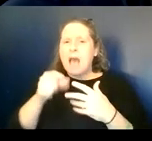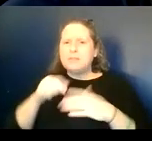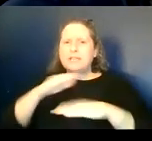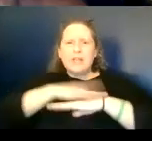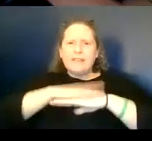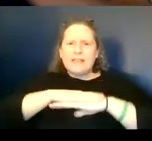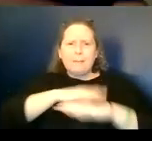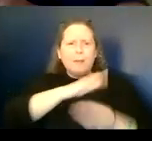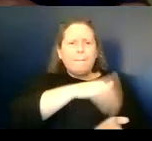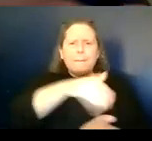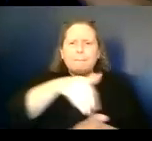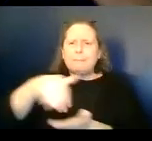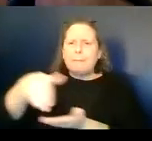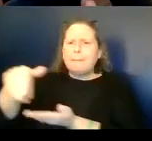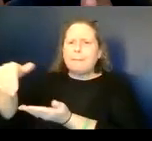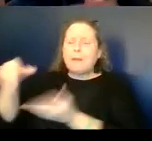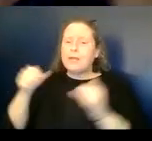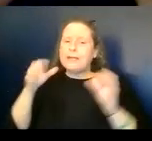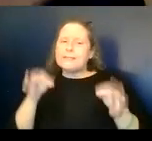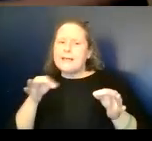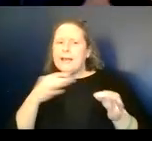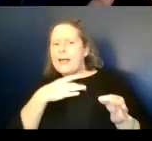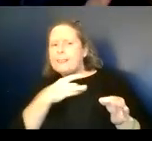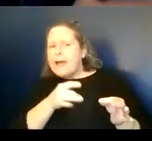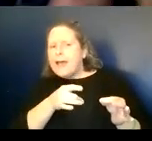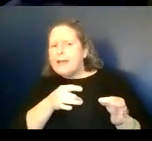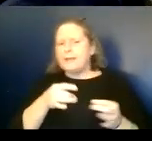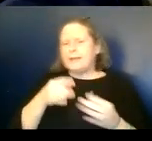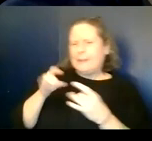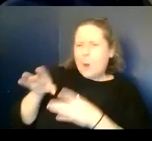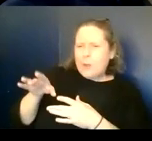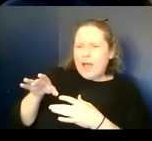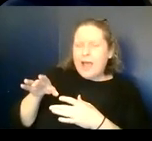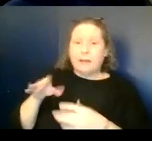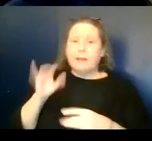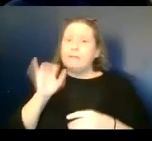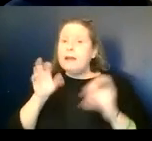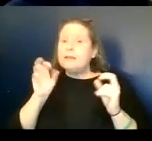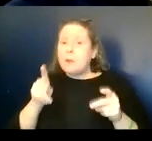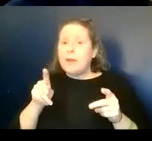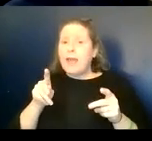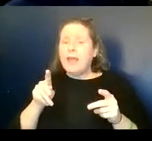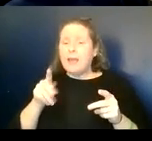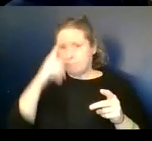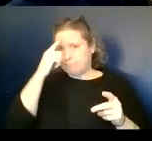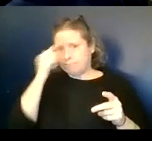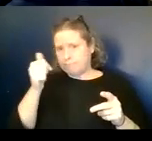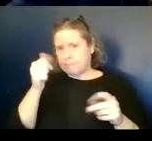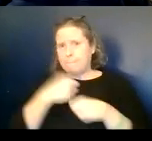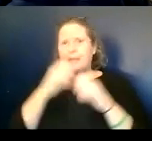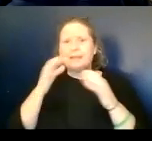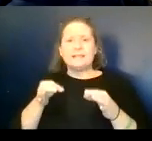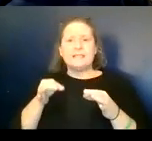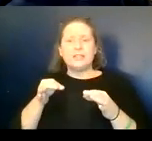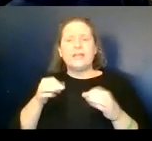like and don't like. So that's okay. And it is scary as someone who, the